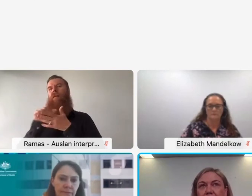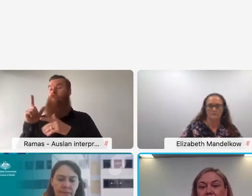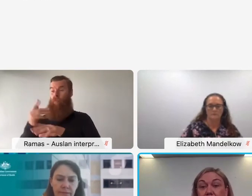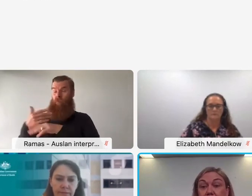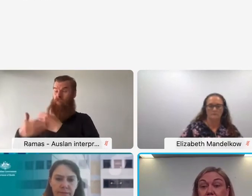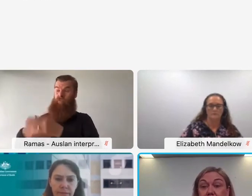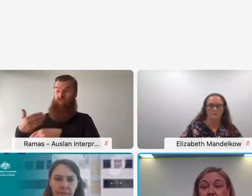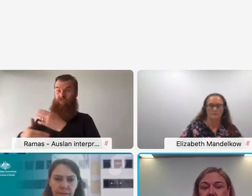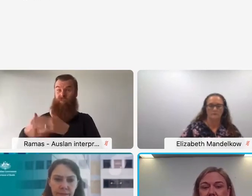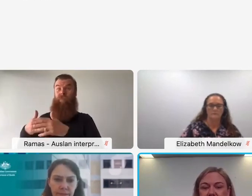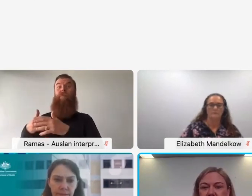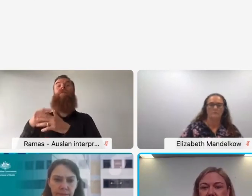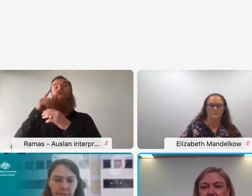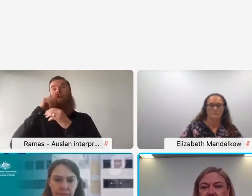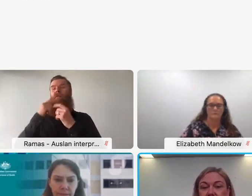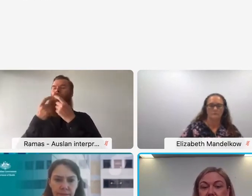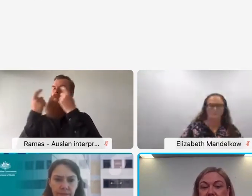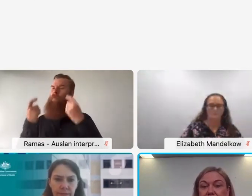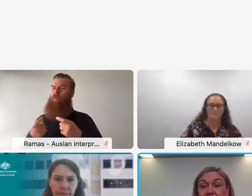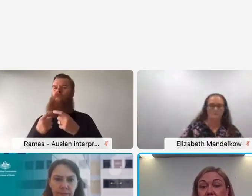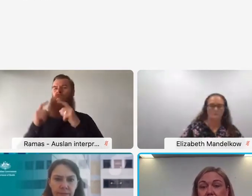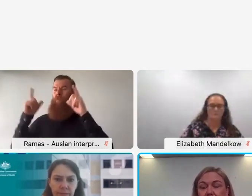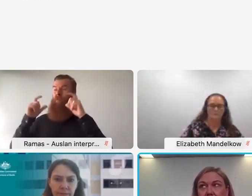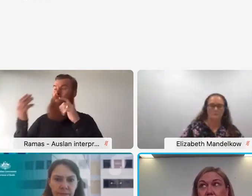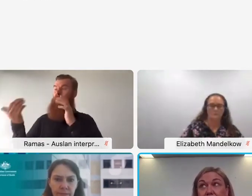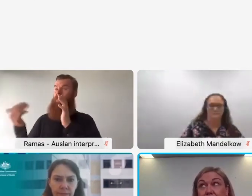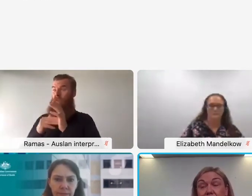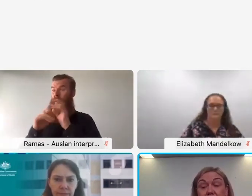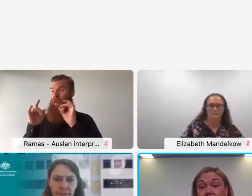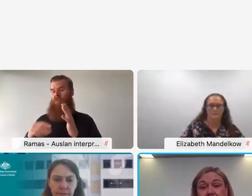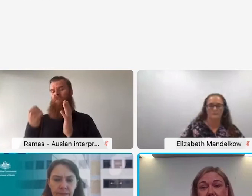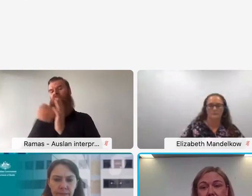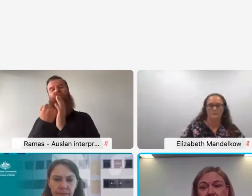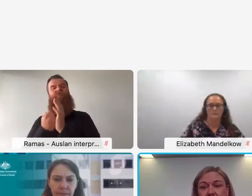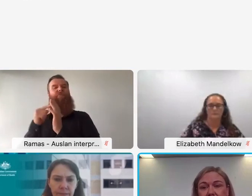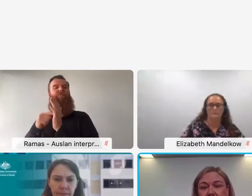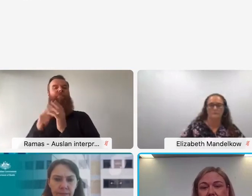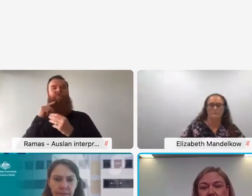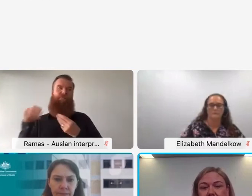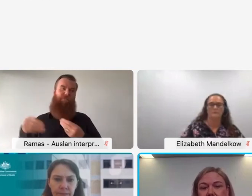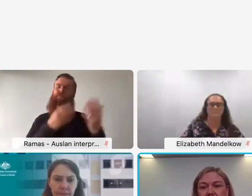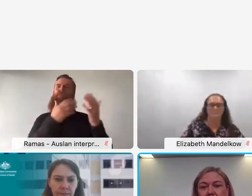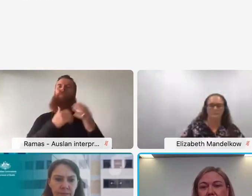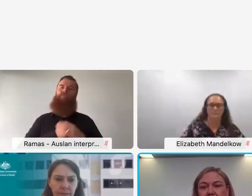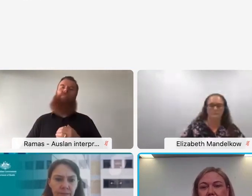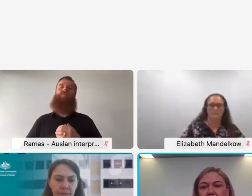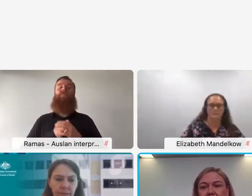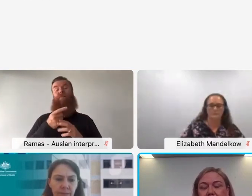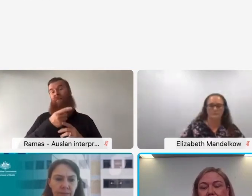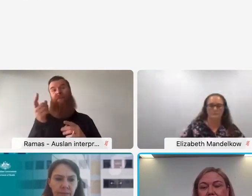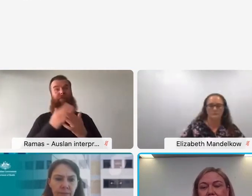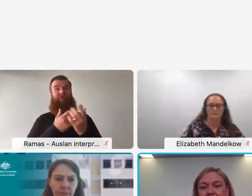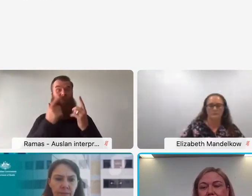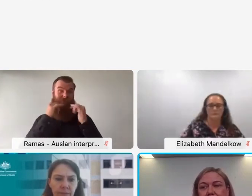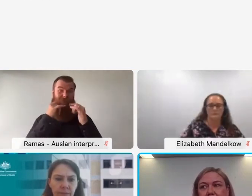forms and photos when they arrived in Australia. So that's ended up what we did, and they got their cards very, very quickly. So